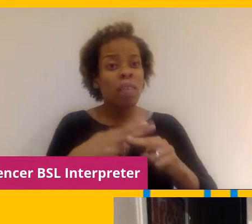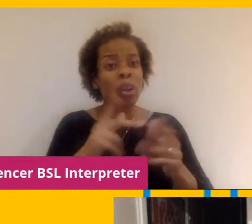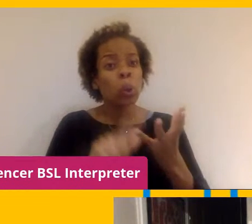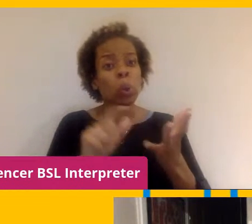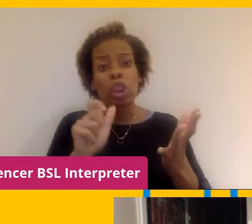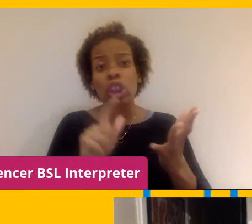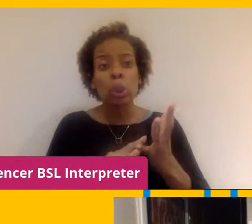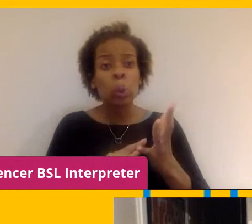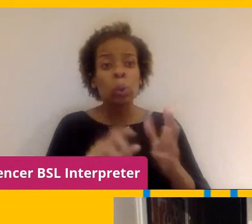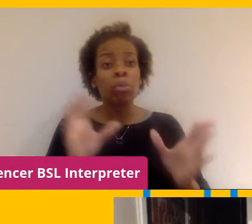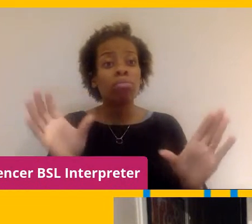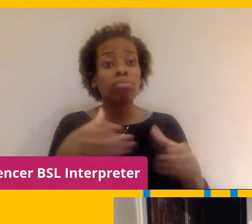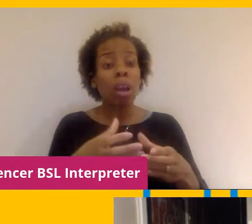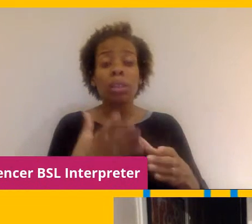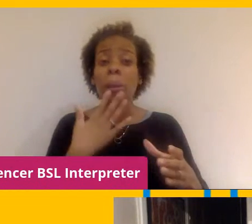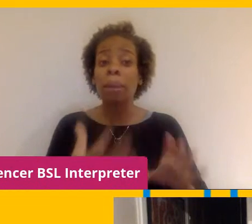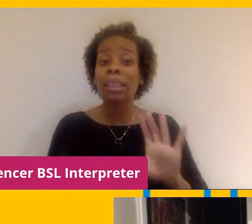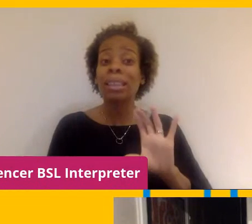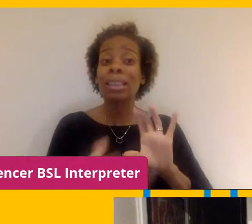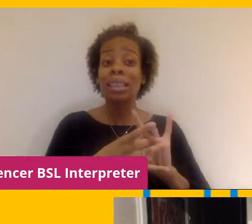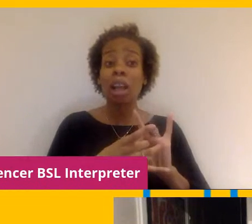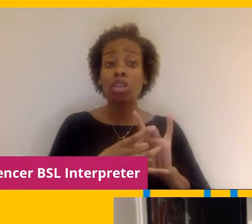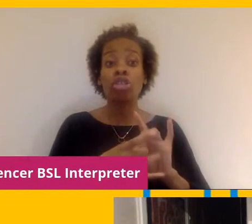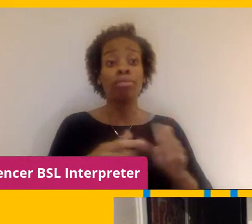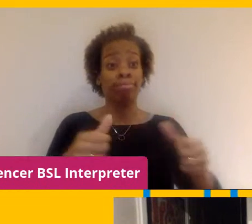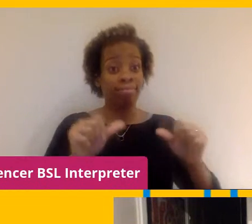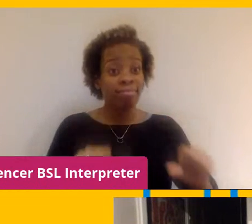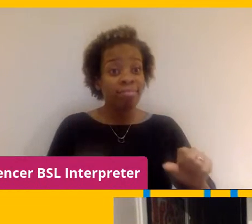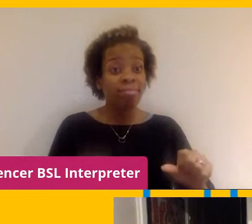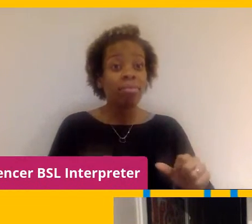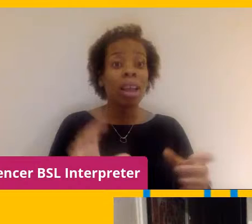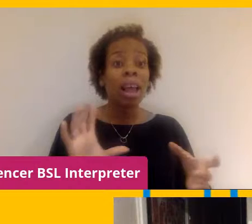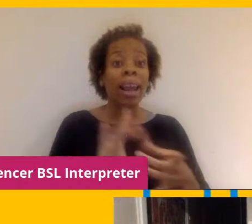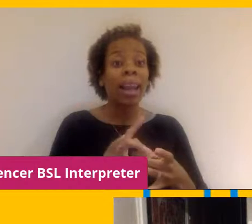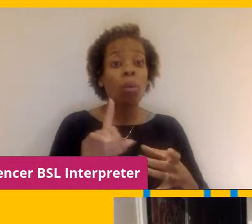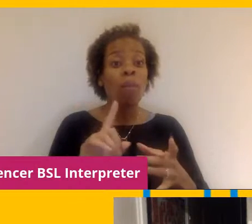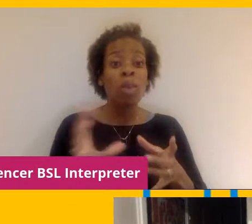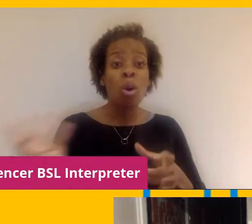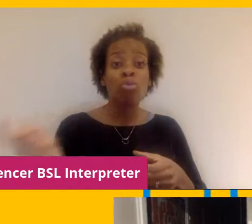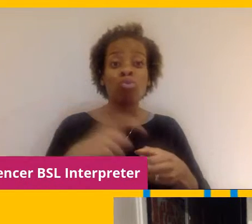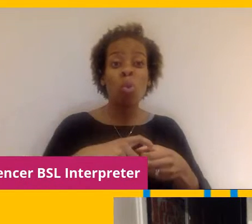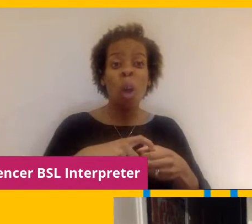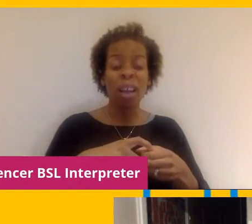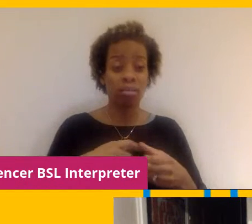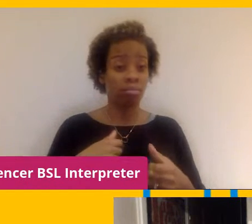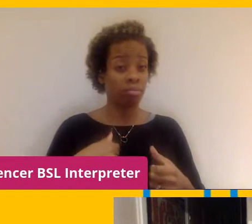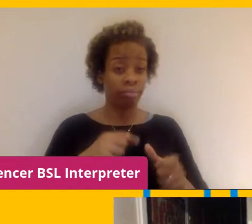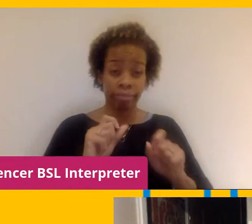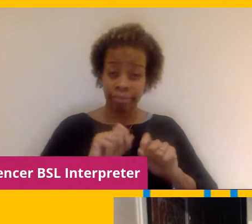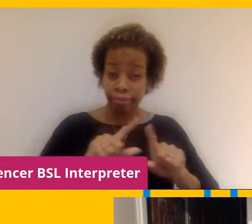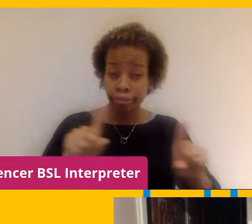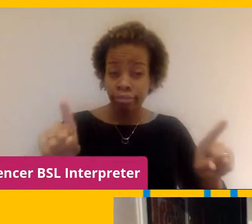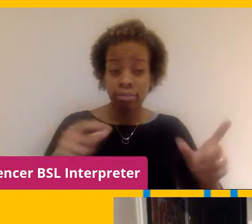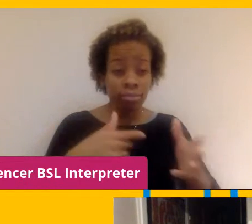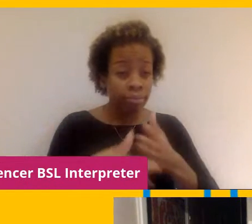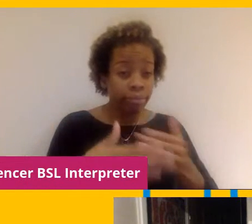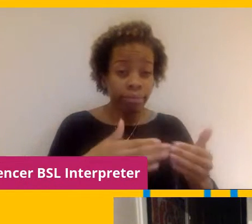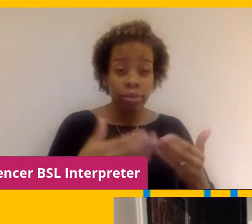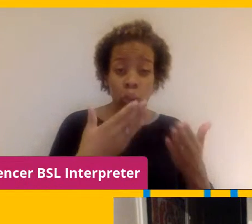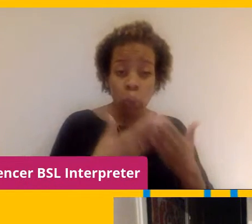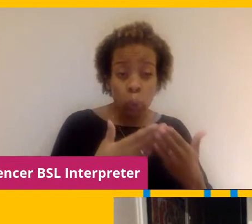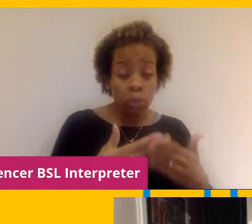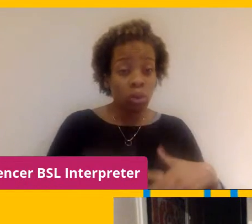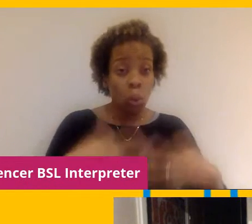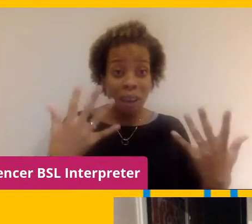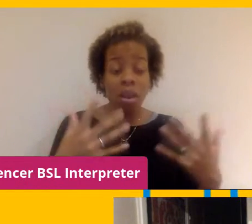get in touch. And then I have a link to join as well. So everyone I send an email to, including students, can see where